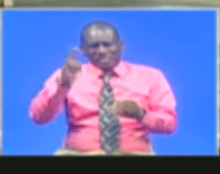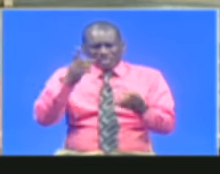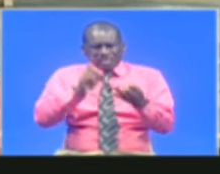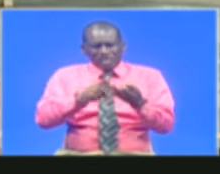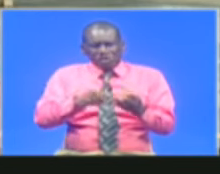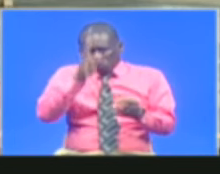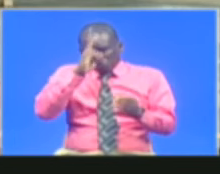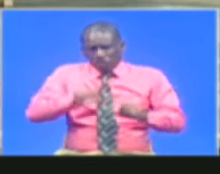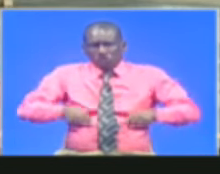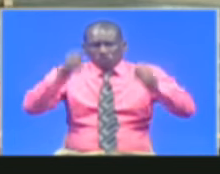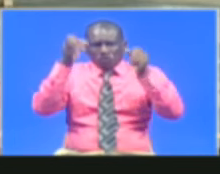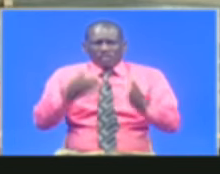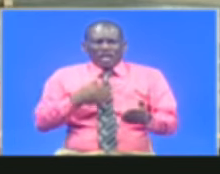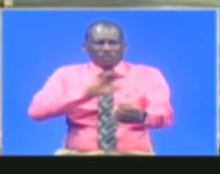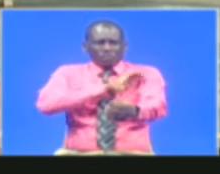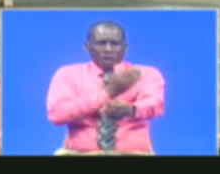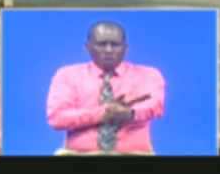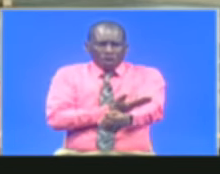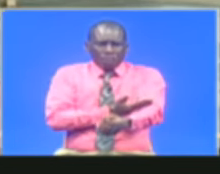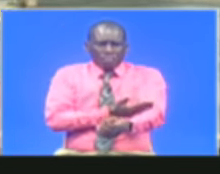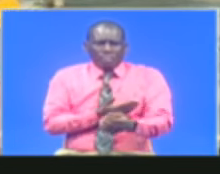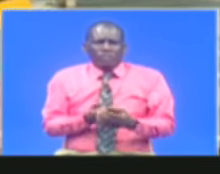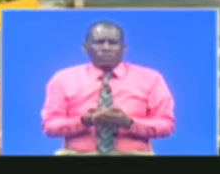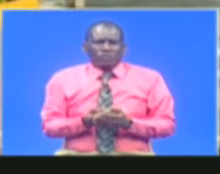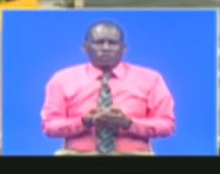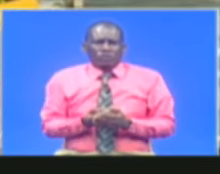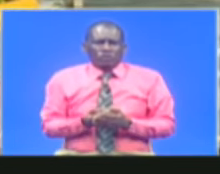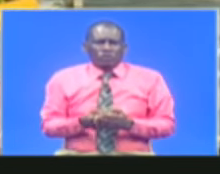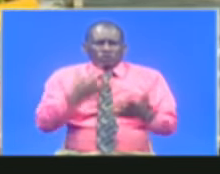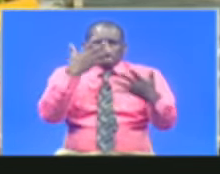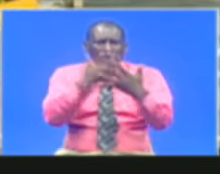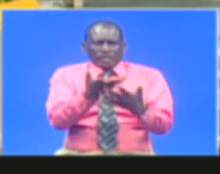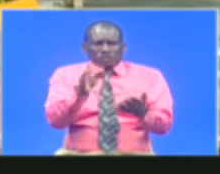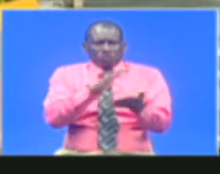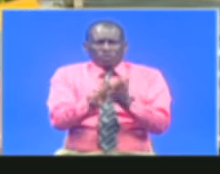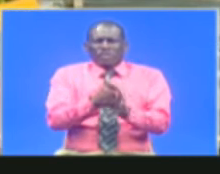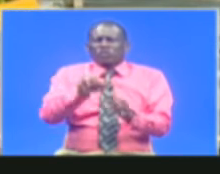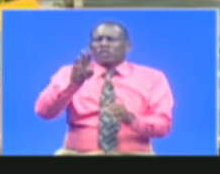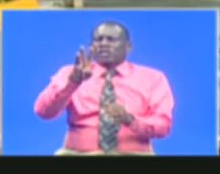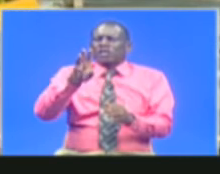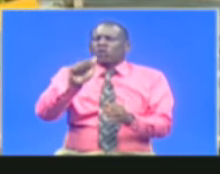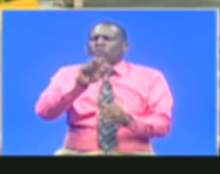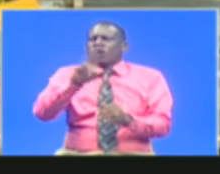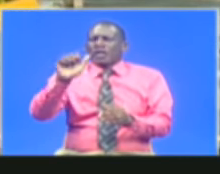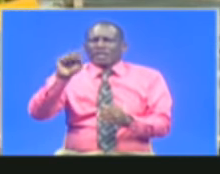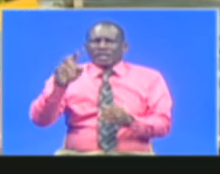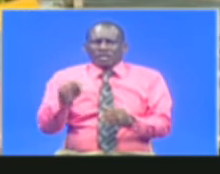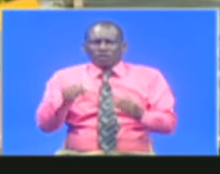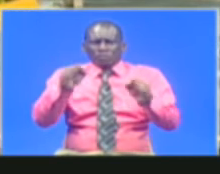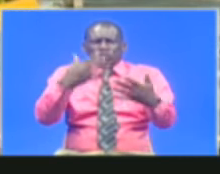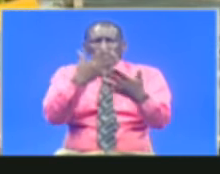police officers have powers to arrest you without a warrant. You can